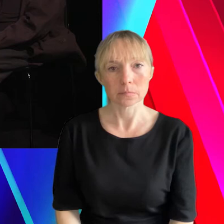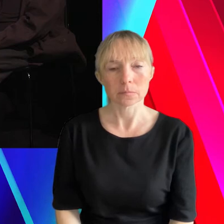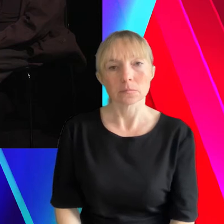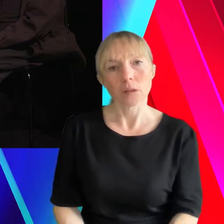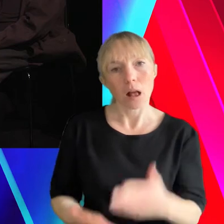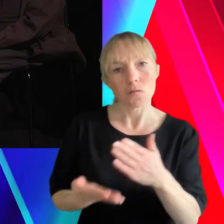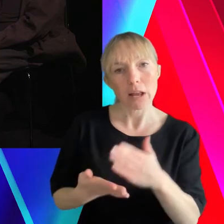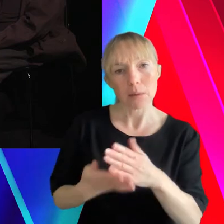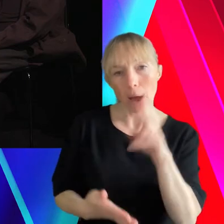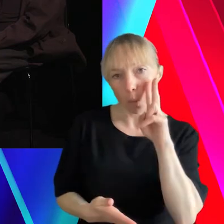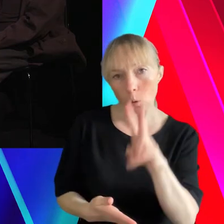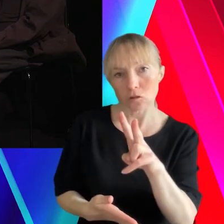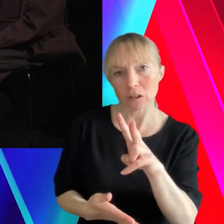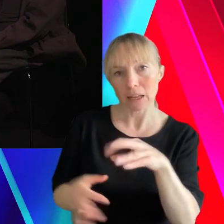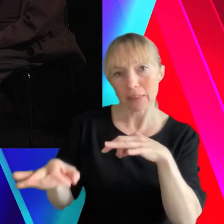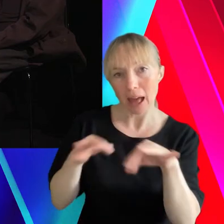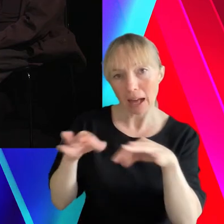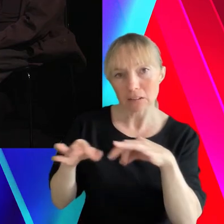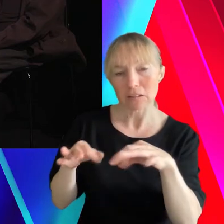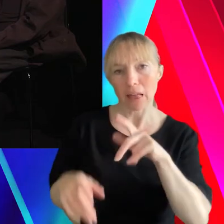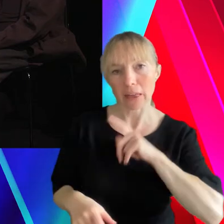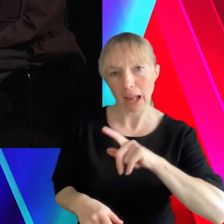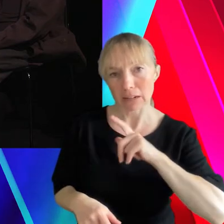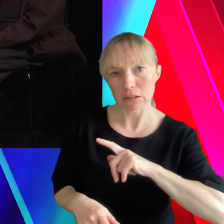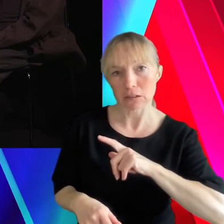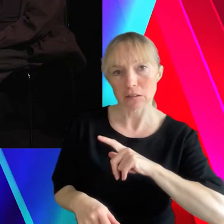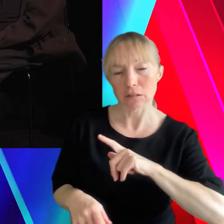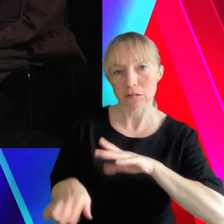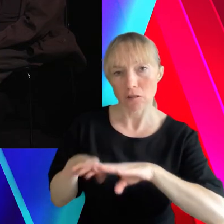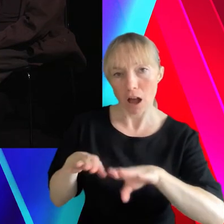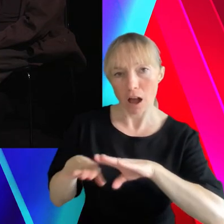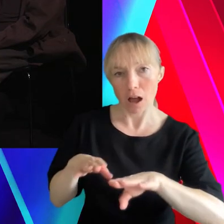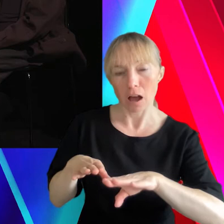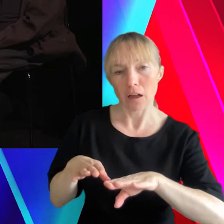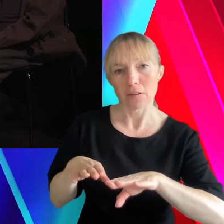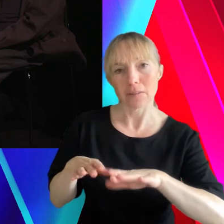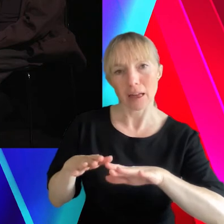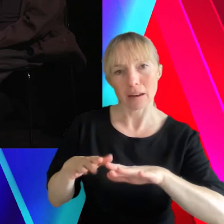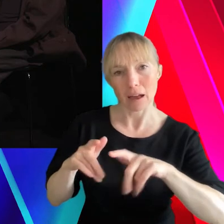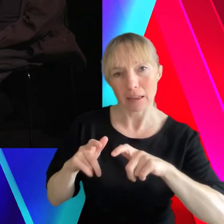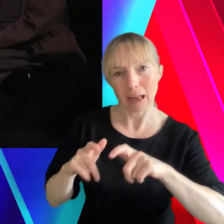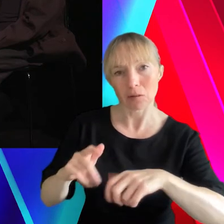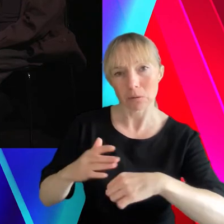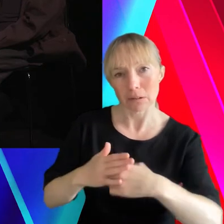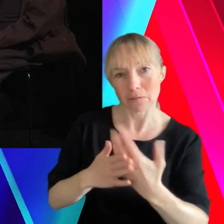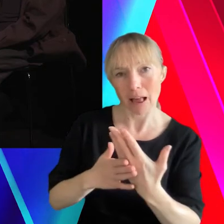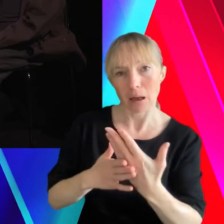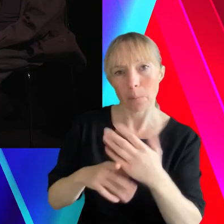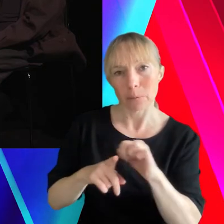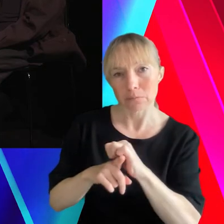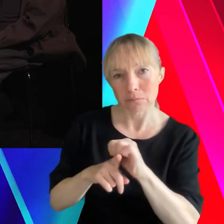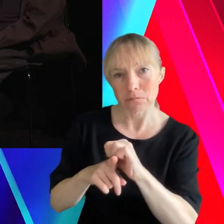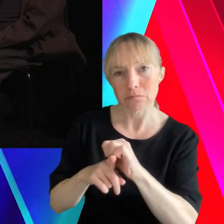by observing my actors and my characters that I go on developing the characters and making